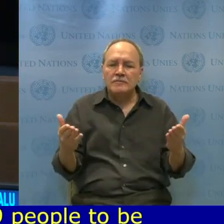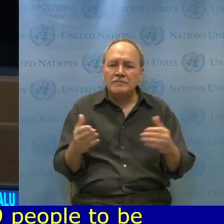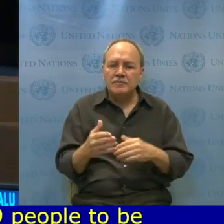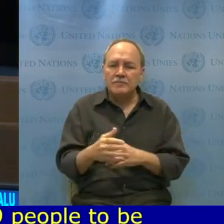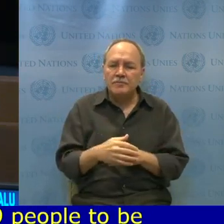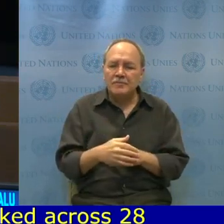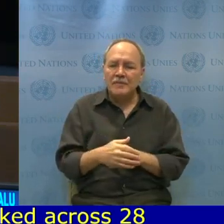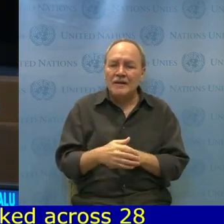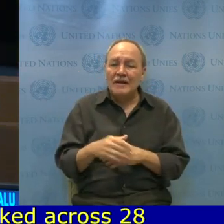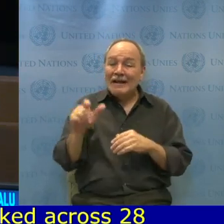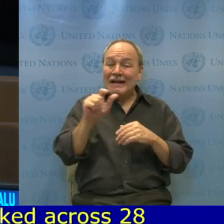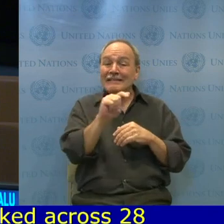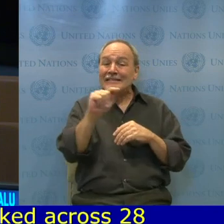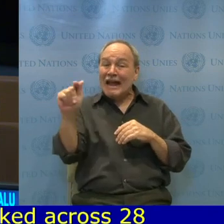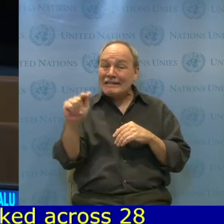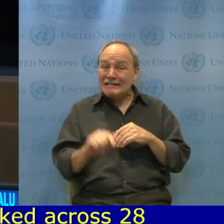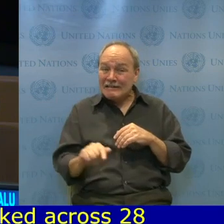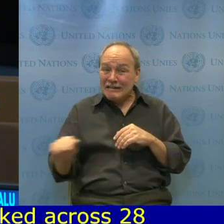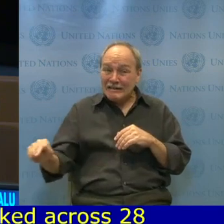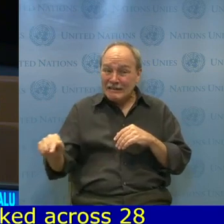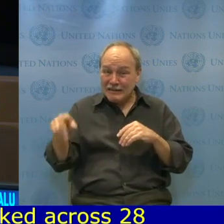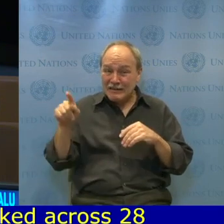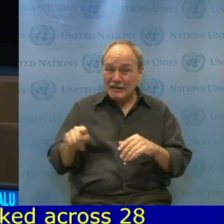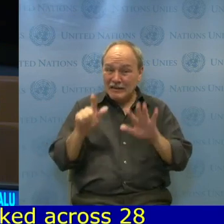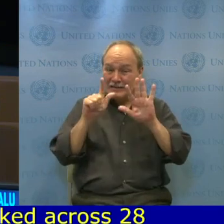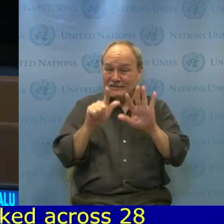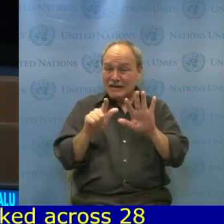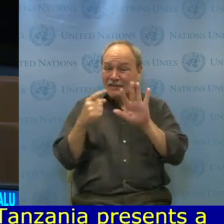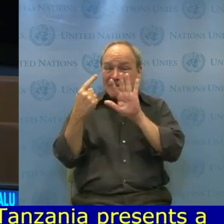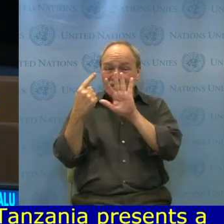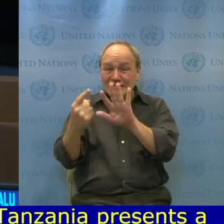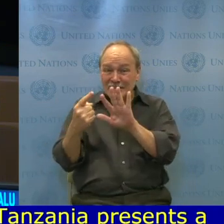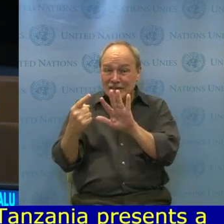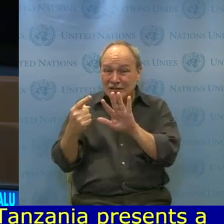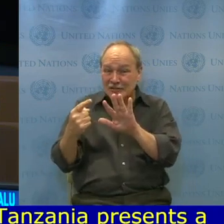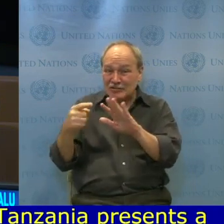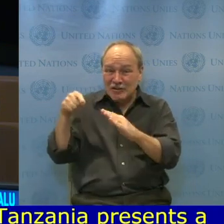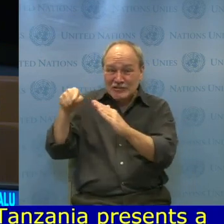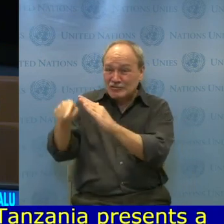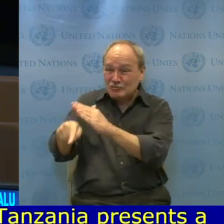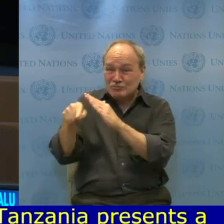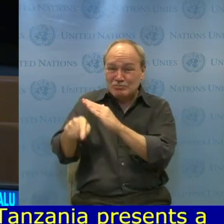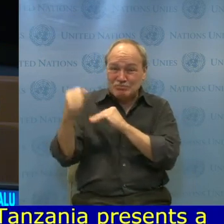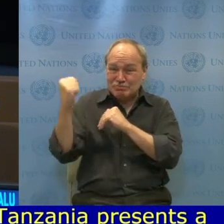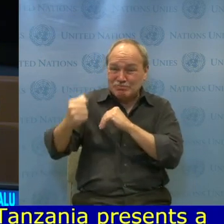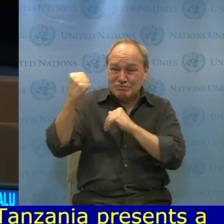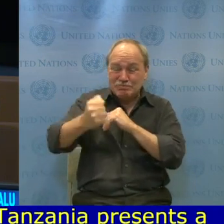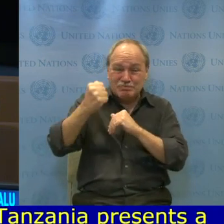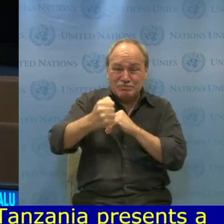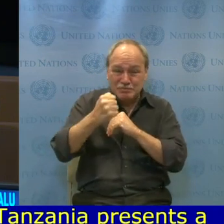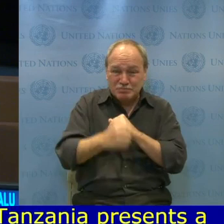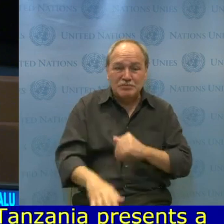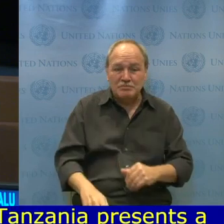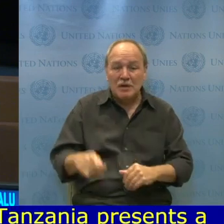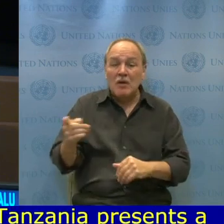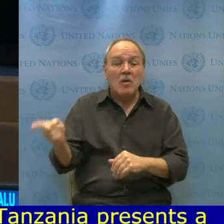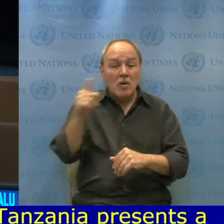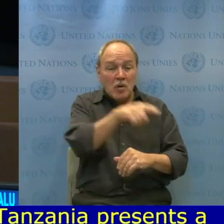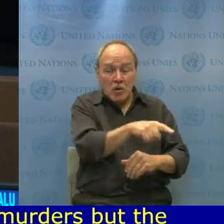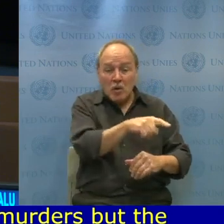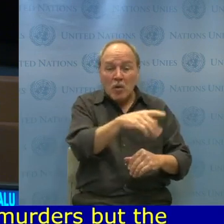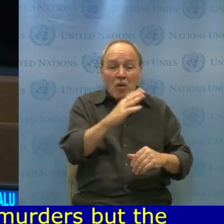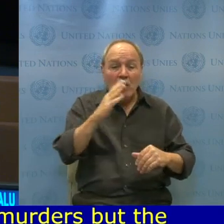murders, but the centre of gravity has recently switched to Malawi, where 26 murders and 161 human rights violations have been reported